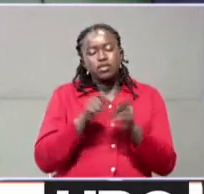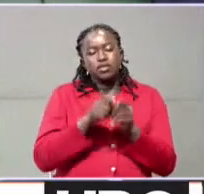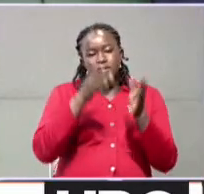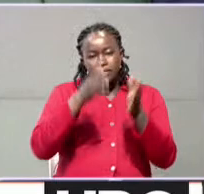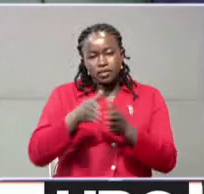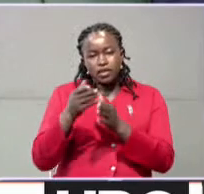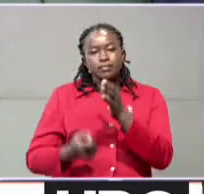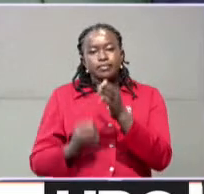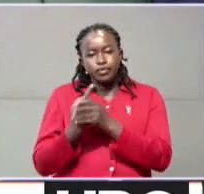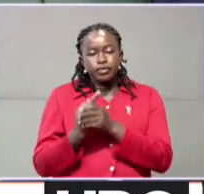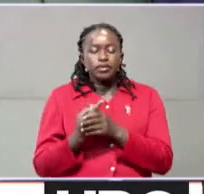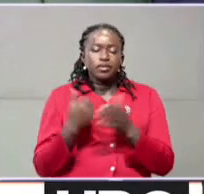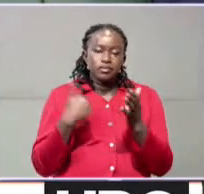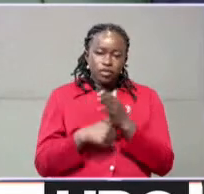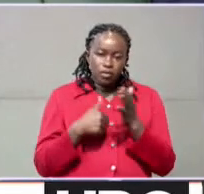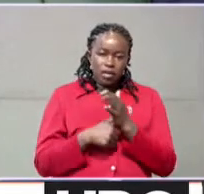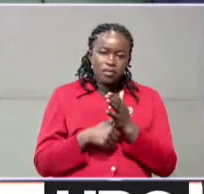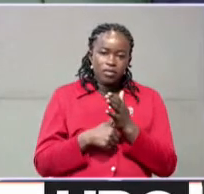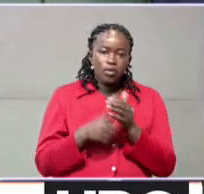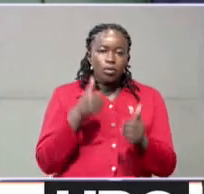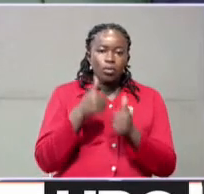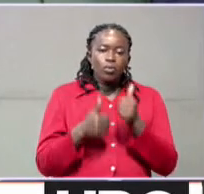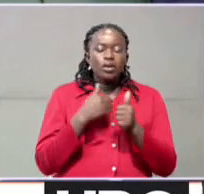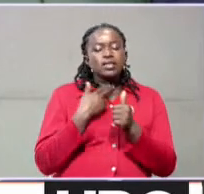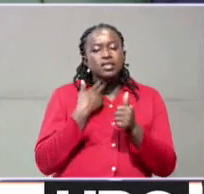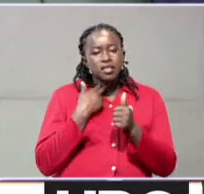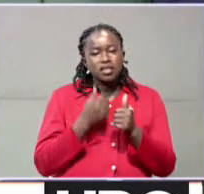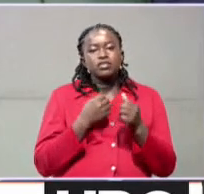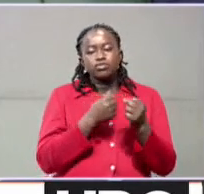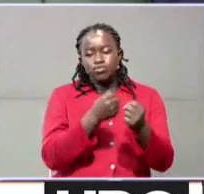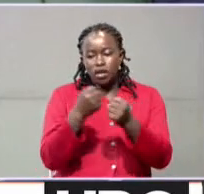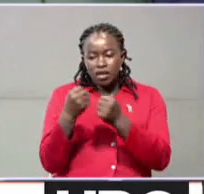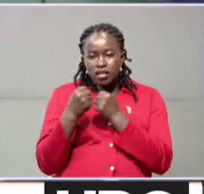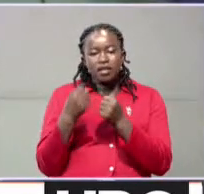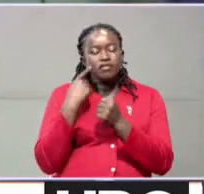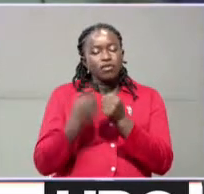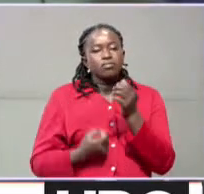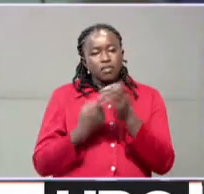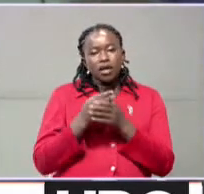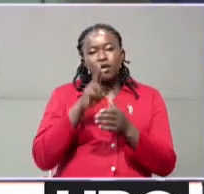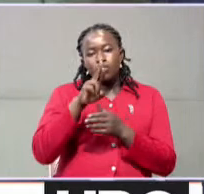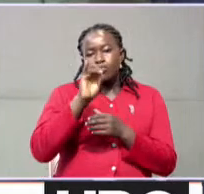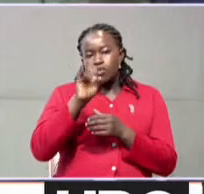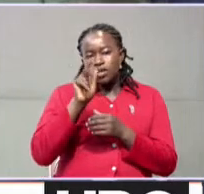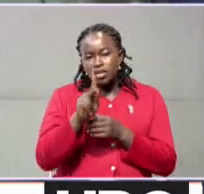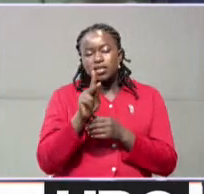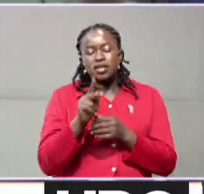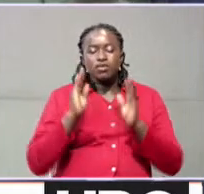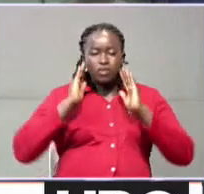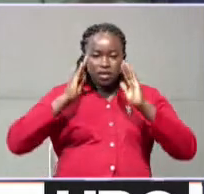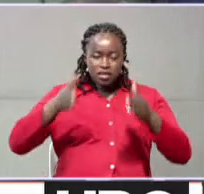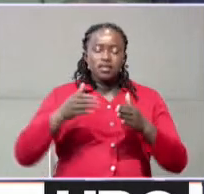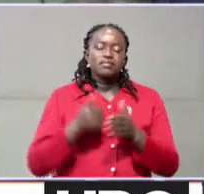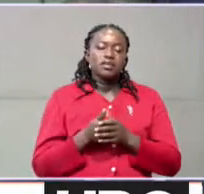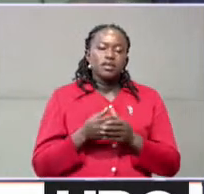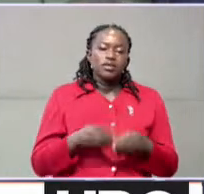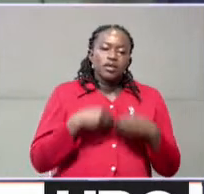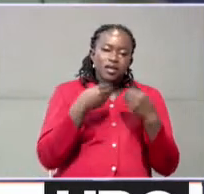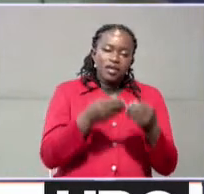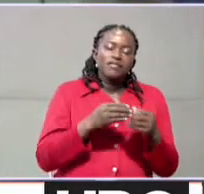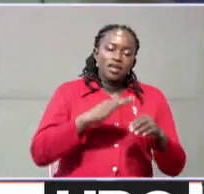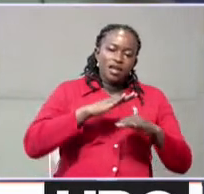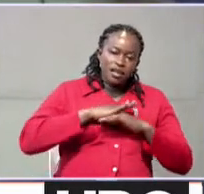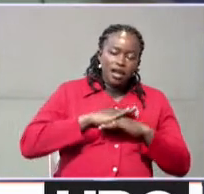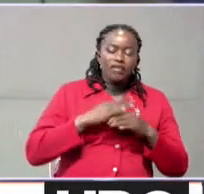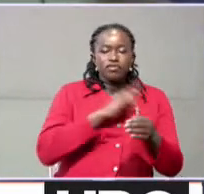disasters which necessitate the strengthening of disaster risk resilience through the provision of adequate